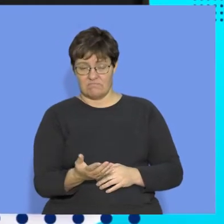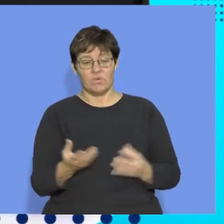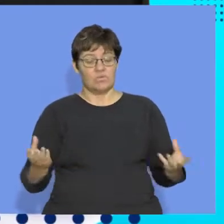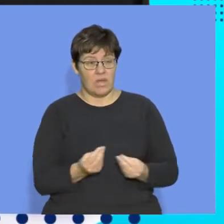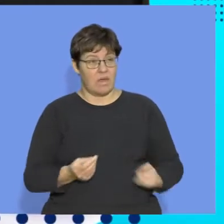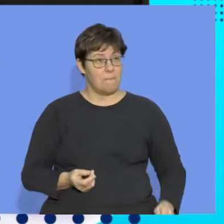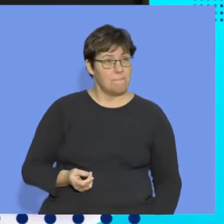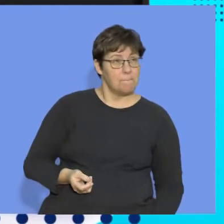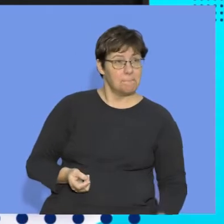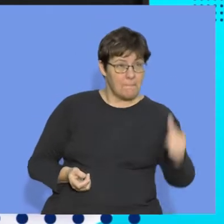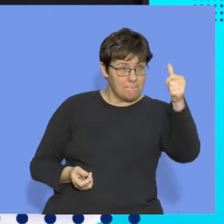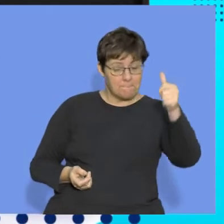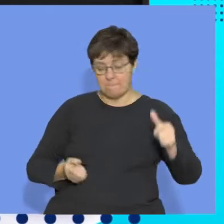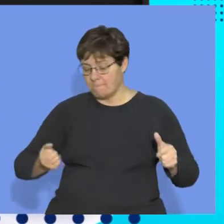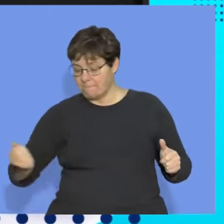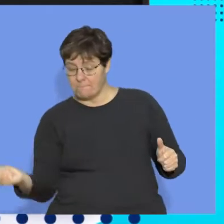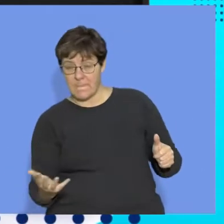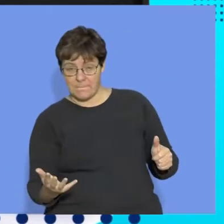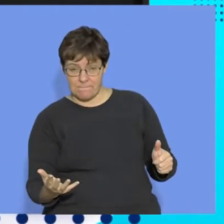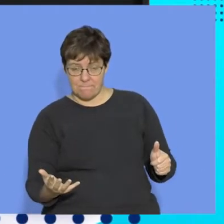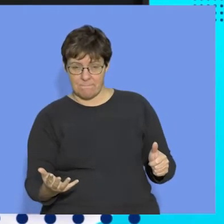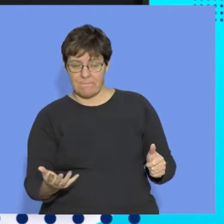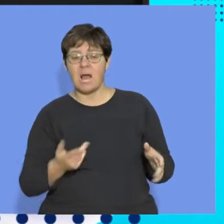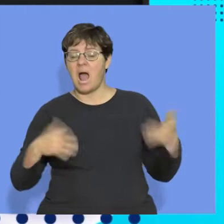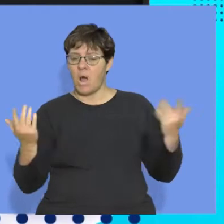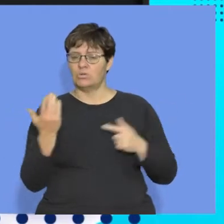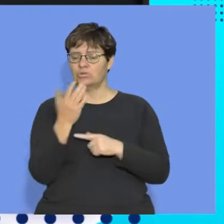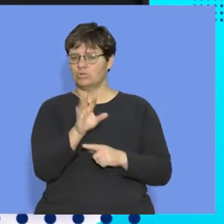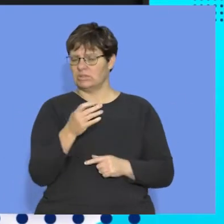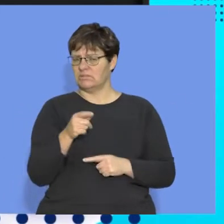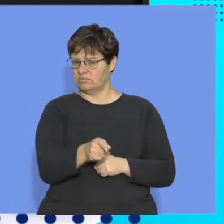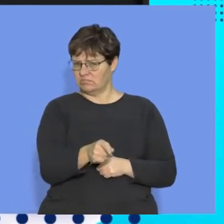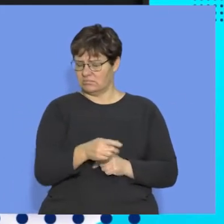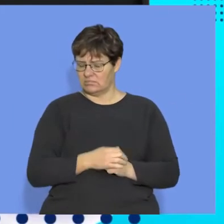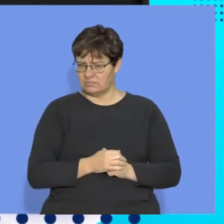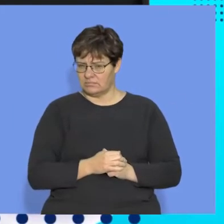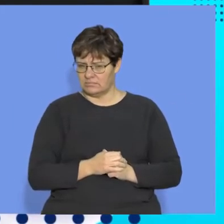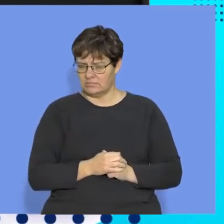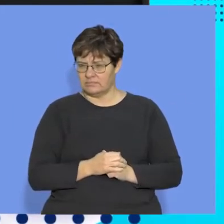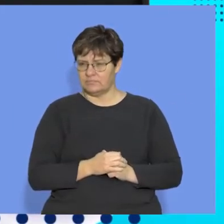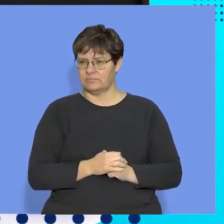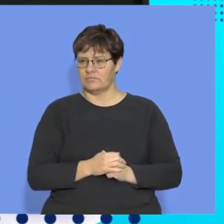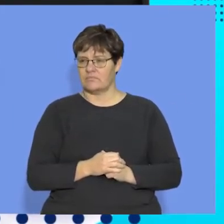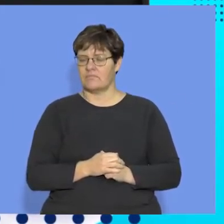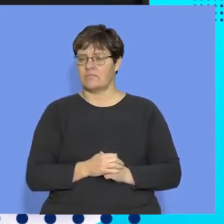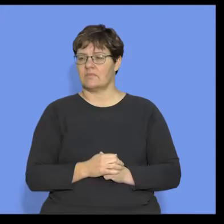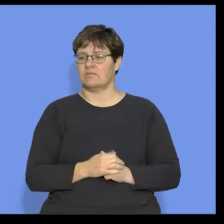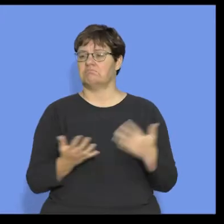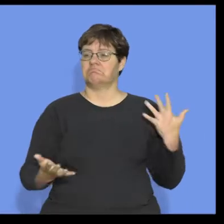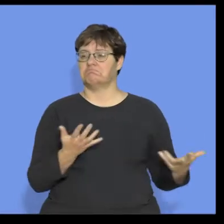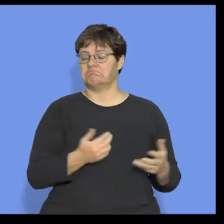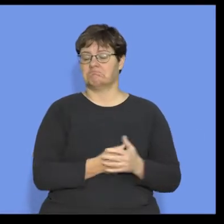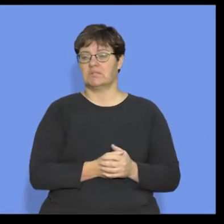we're going to throw those together simultaneously. And how do we draw a tree diagram? Okay, for that.